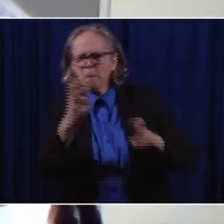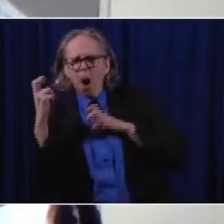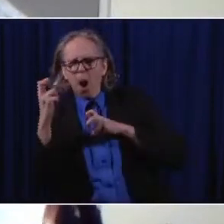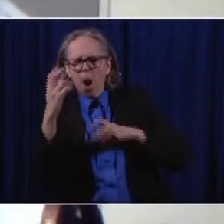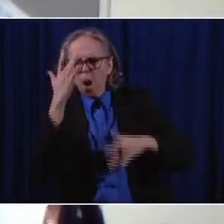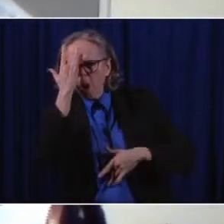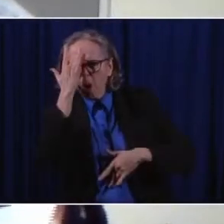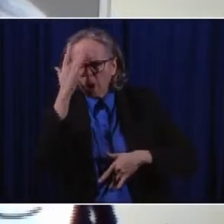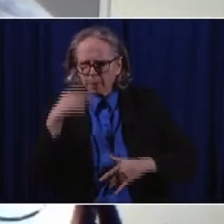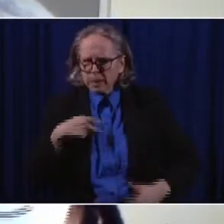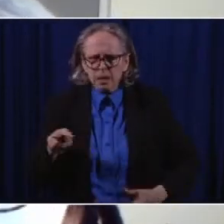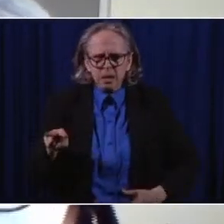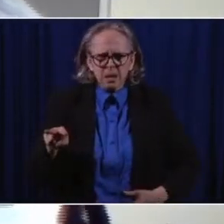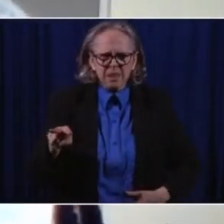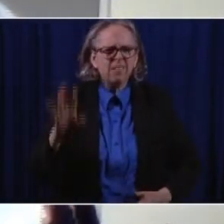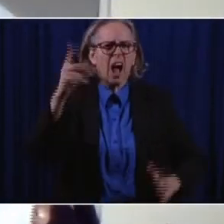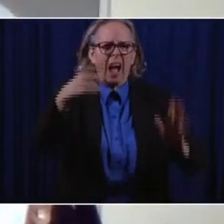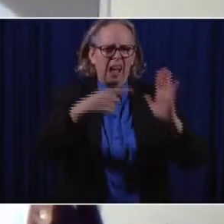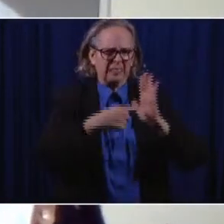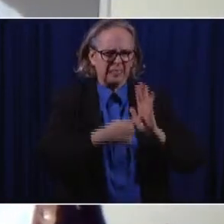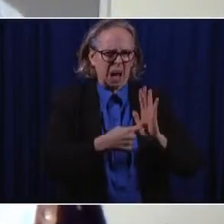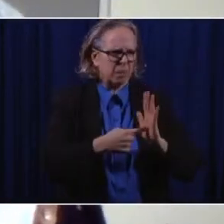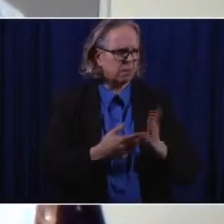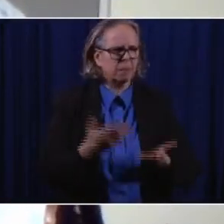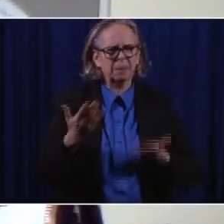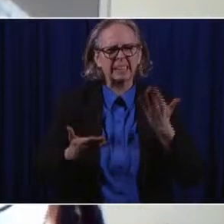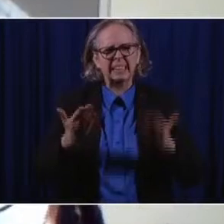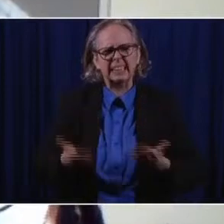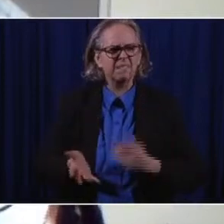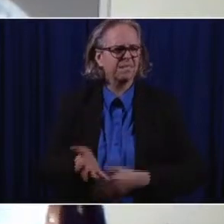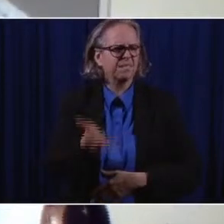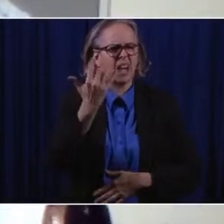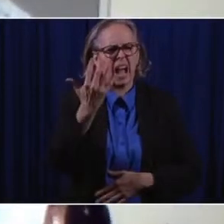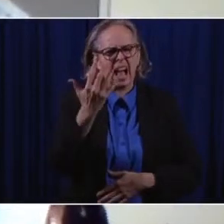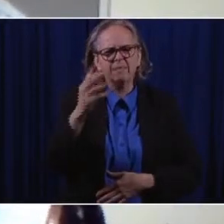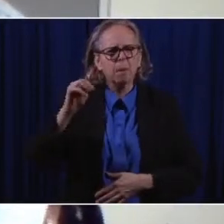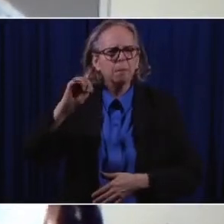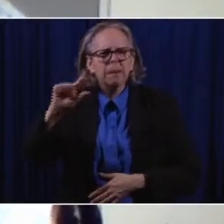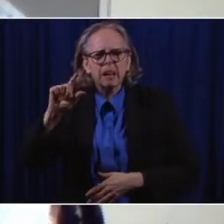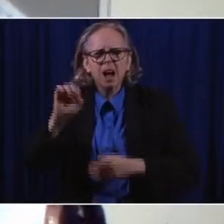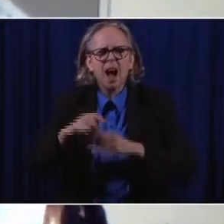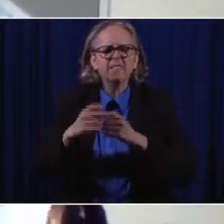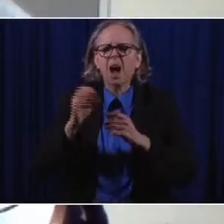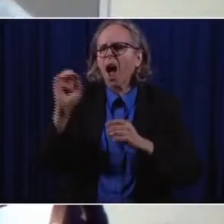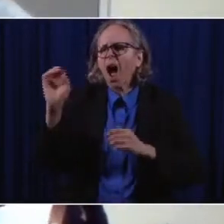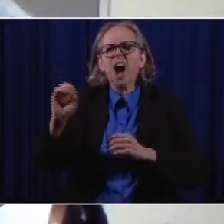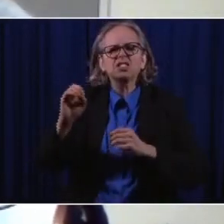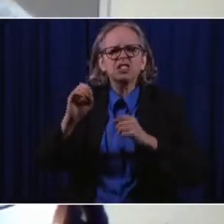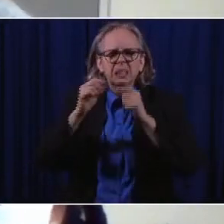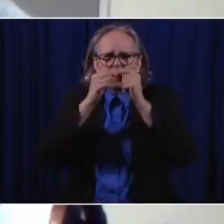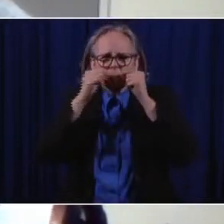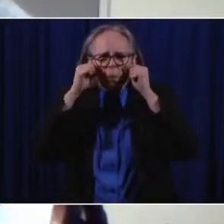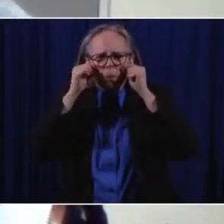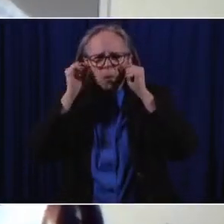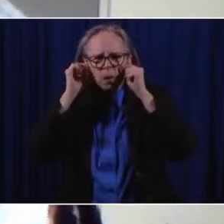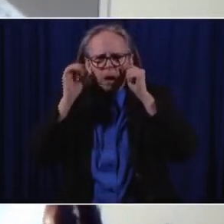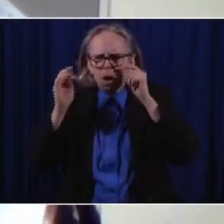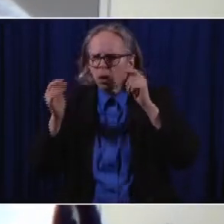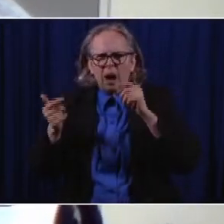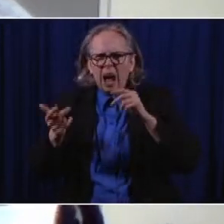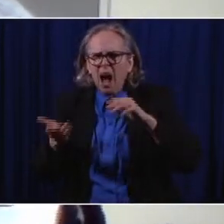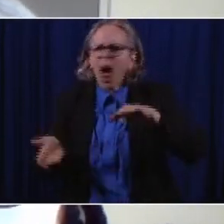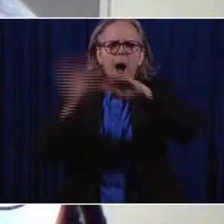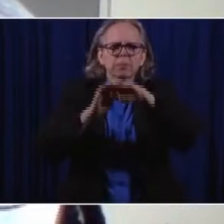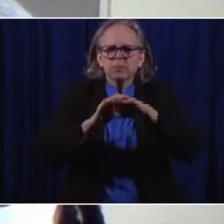5 liters of oxygen to needing to be on a vent very quickly. This third wave, I feel like, is way